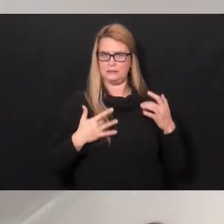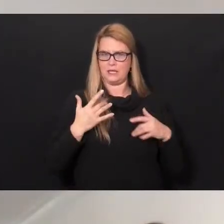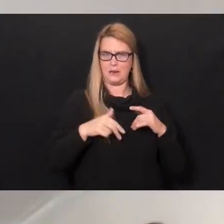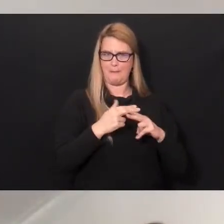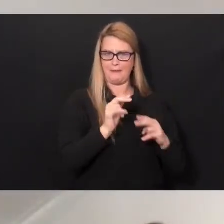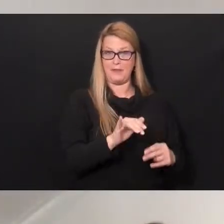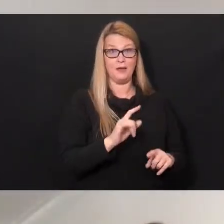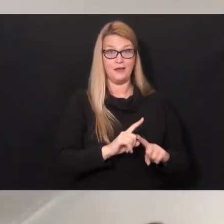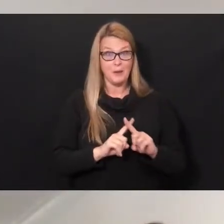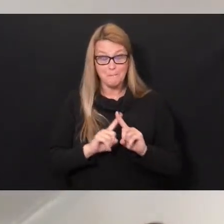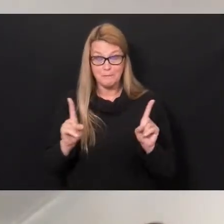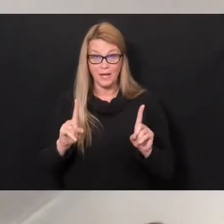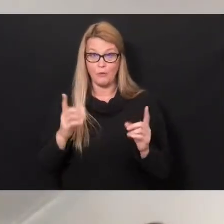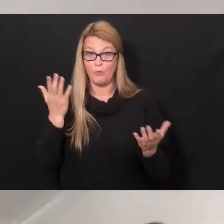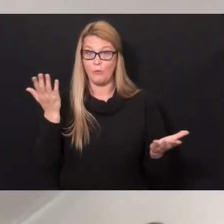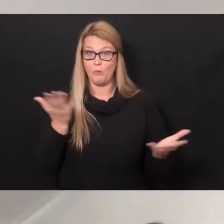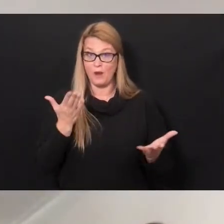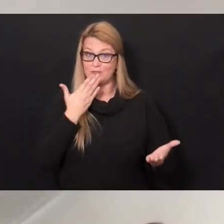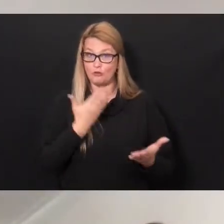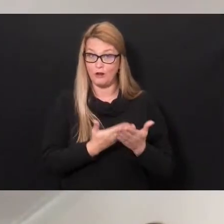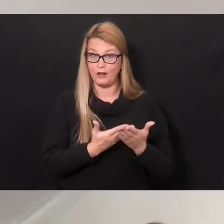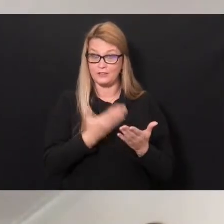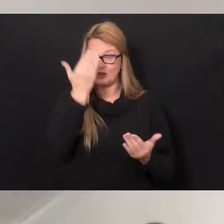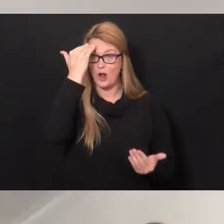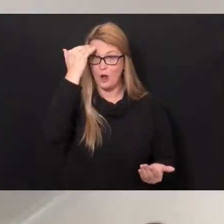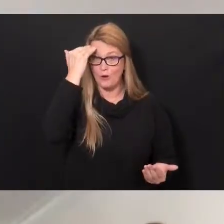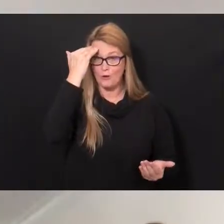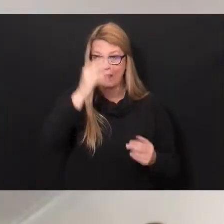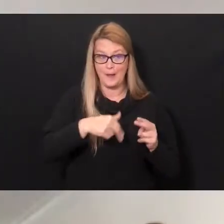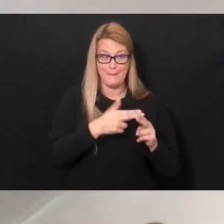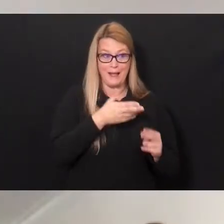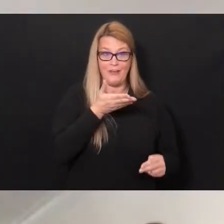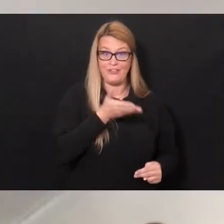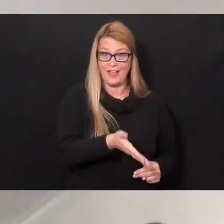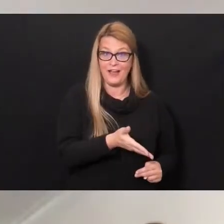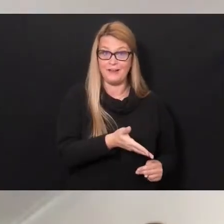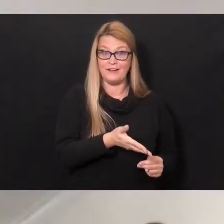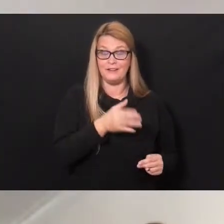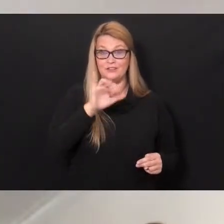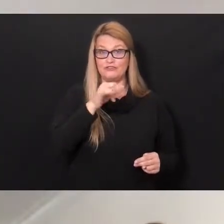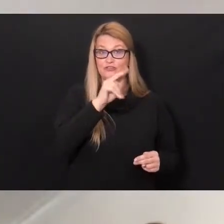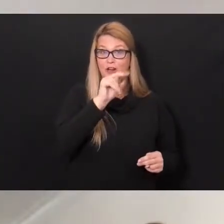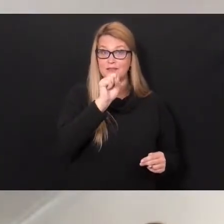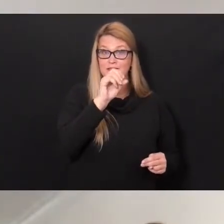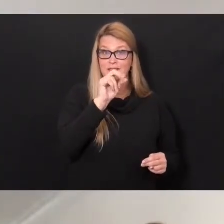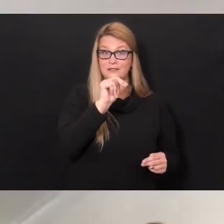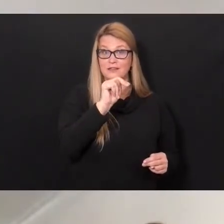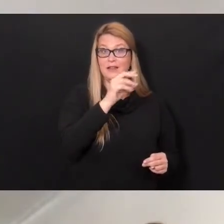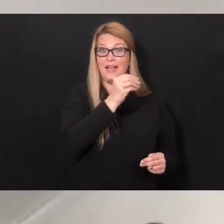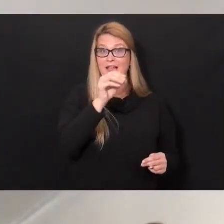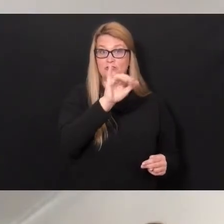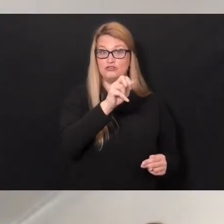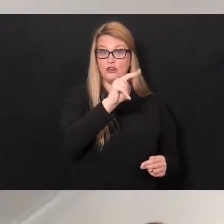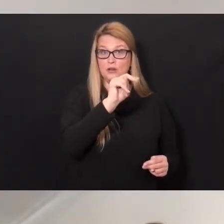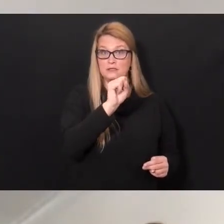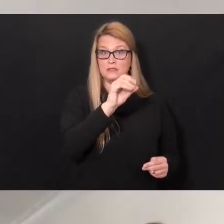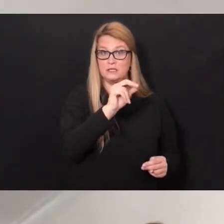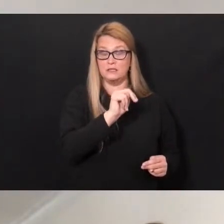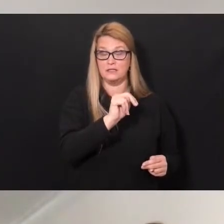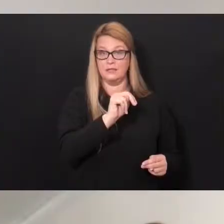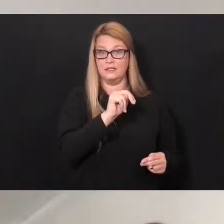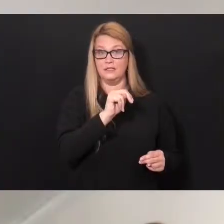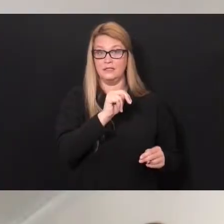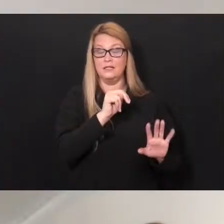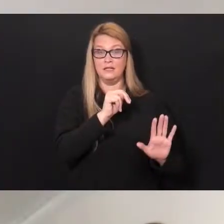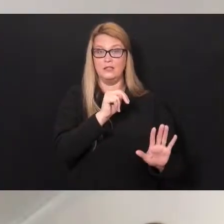really, really exciting thing about Johnson & Johnson, I think the game changer there, is the fact that they saw, and they haven't published this, and we have